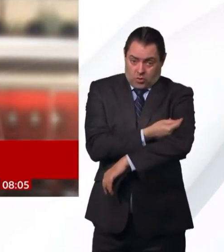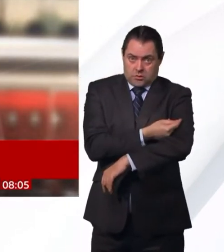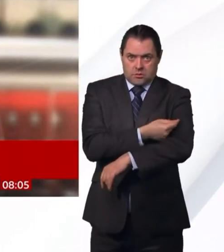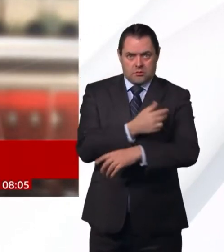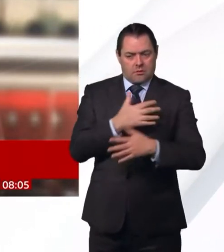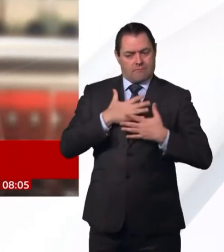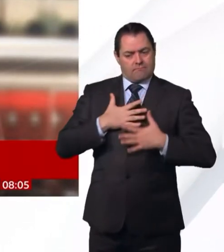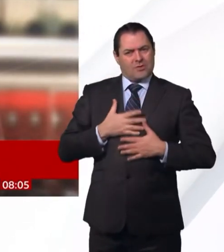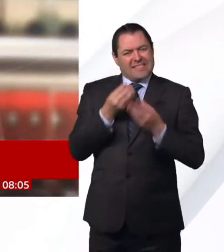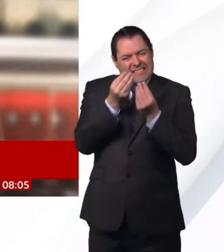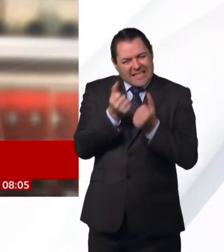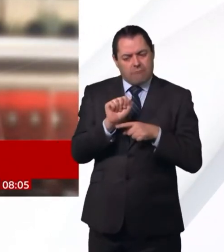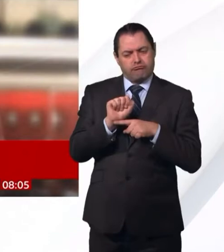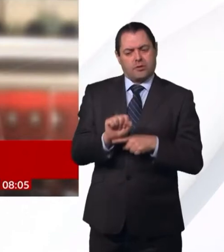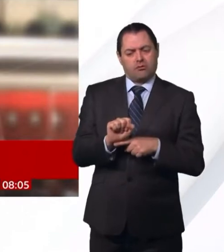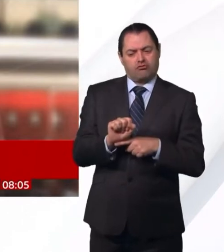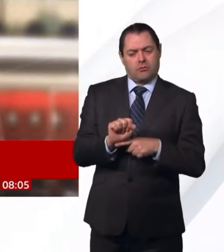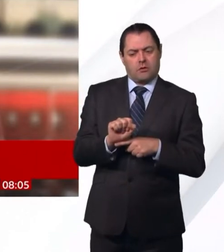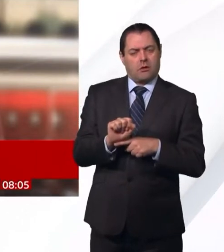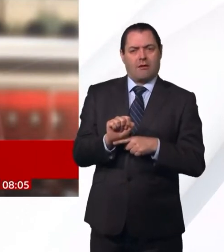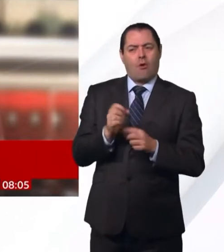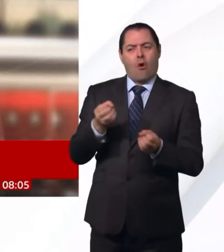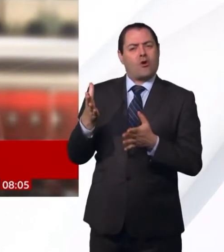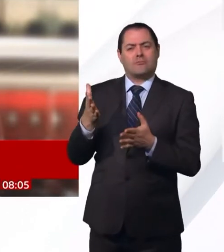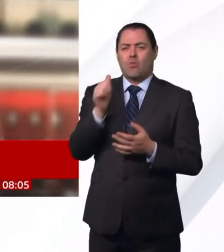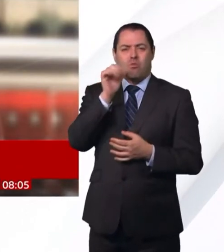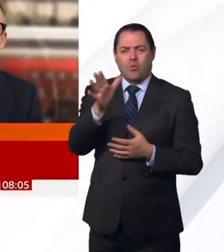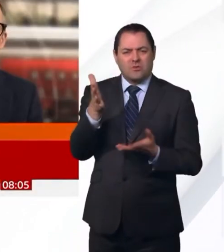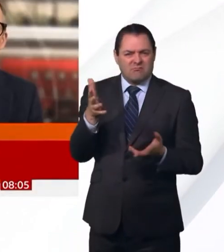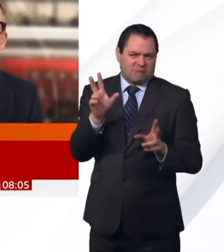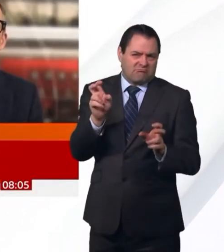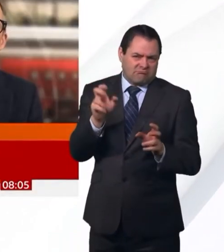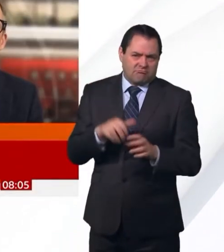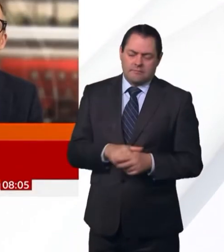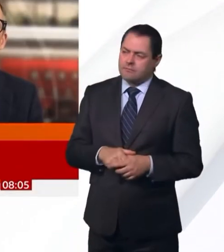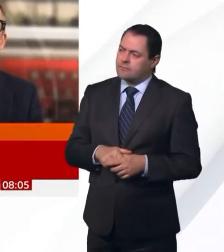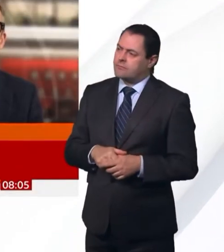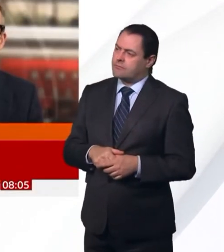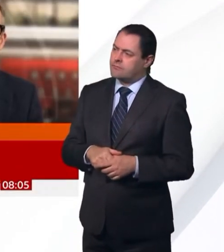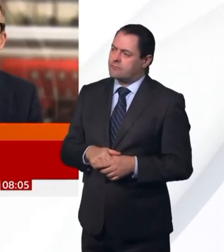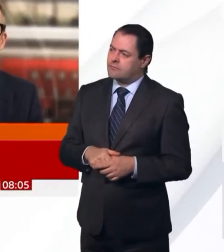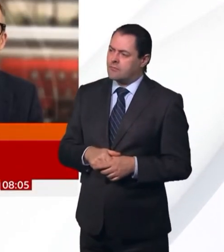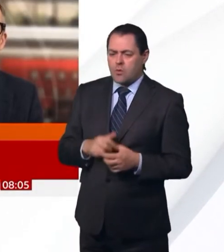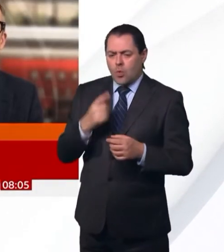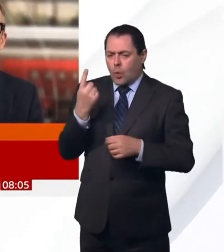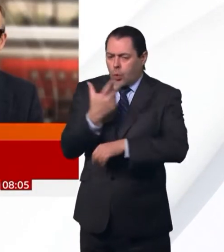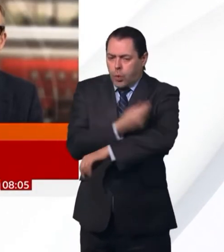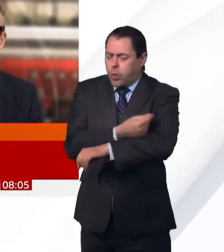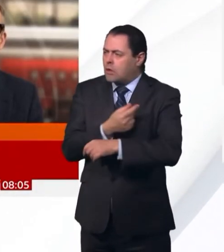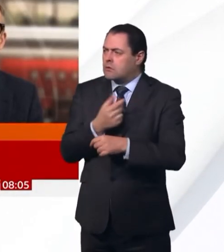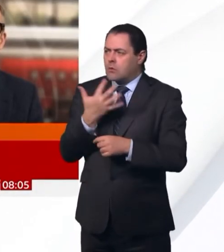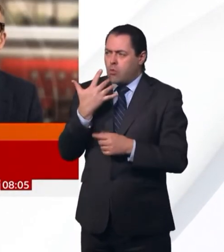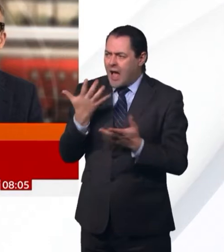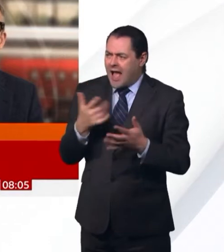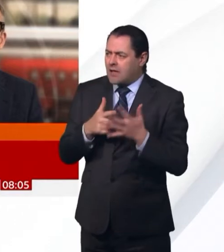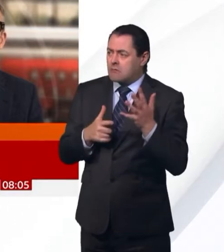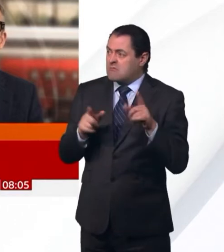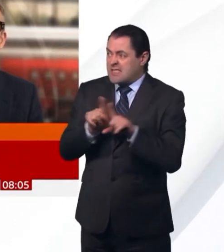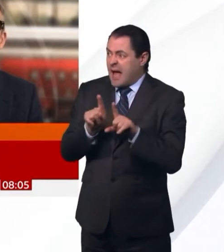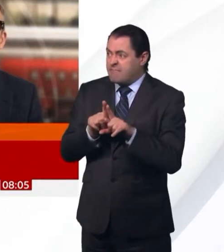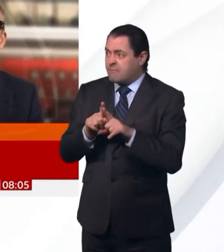initial protection. And will the rollout in terms of who gets it and when, will that remain the same for